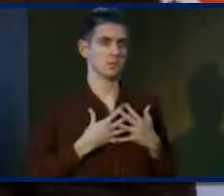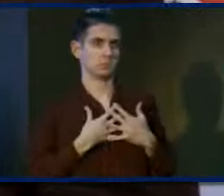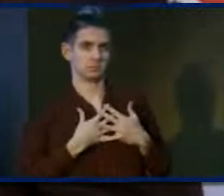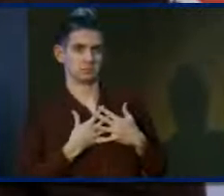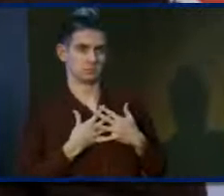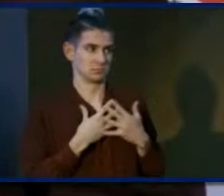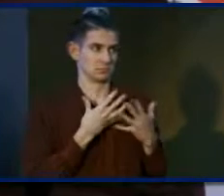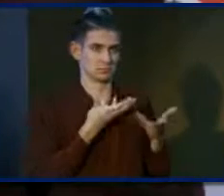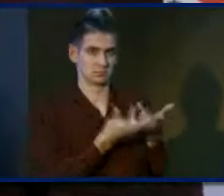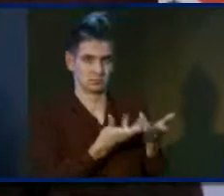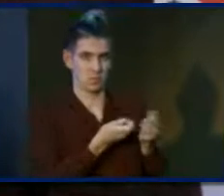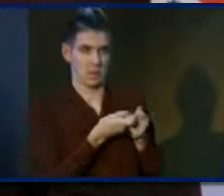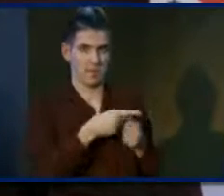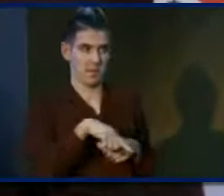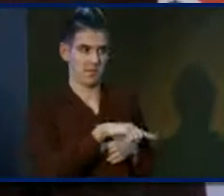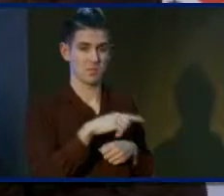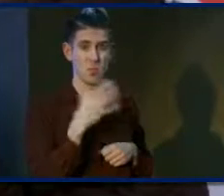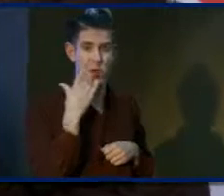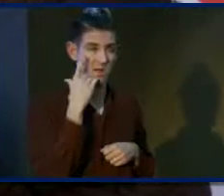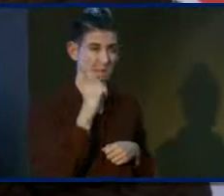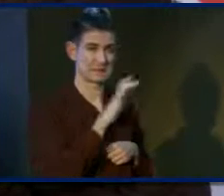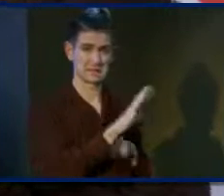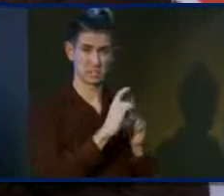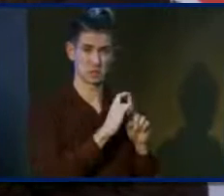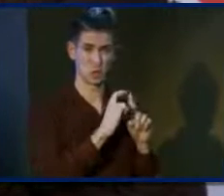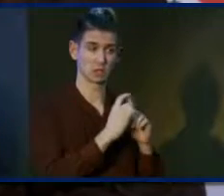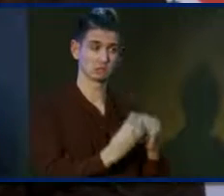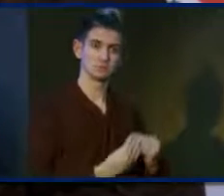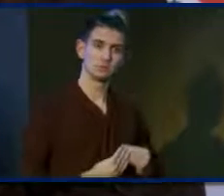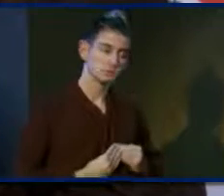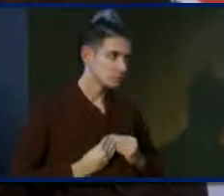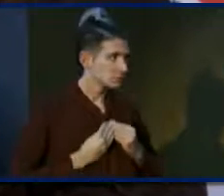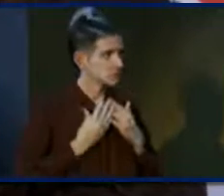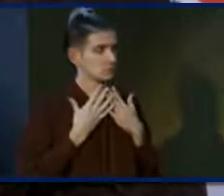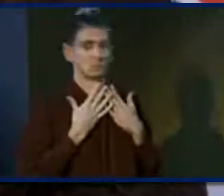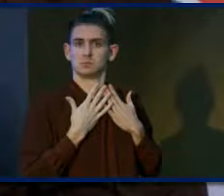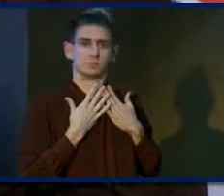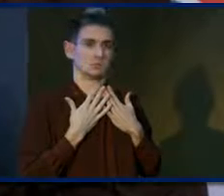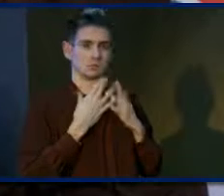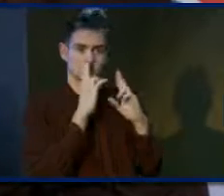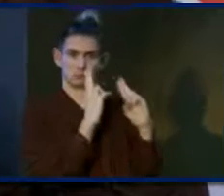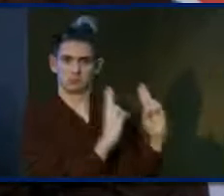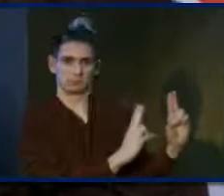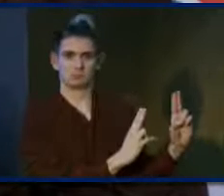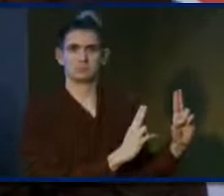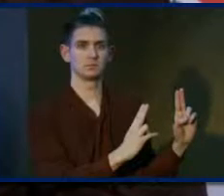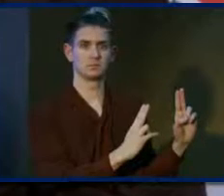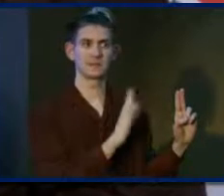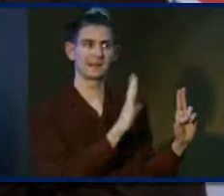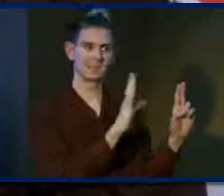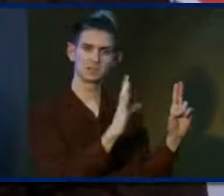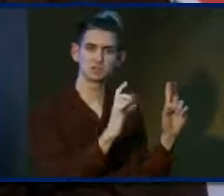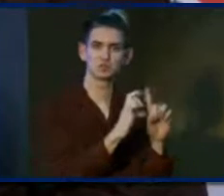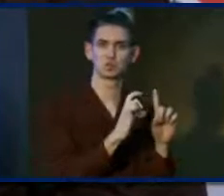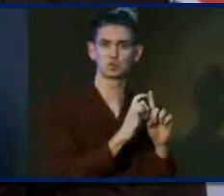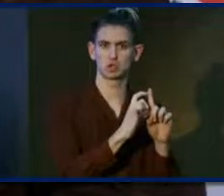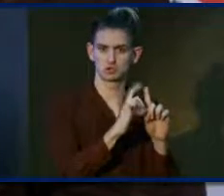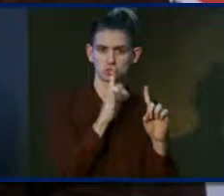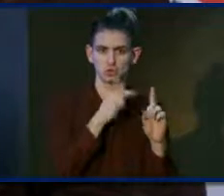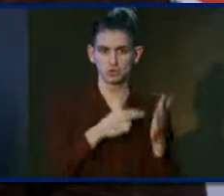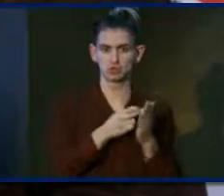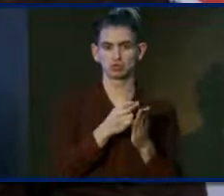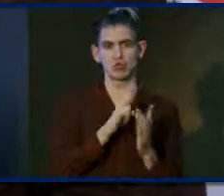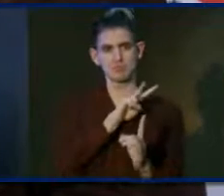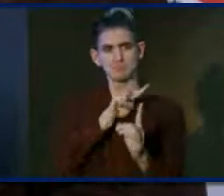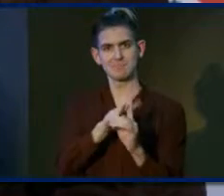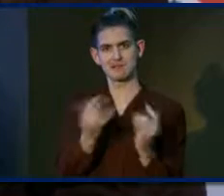And his inspirational words are more true today than ever before. And conversations like the one that you're having today